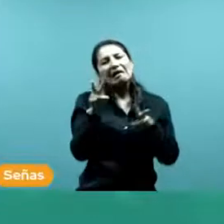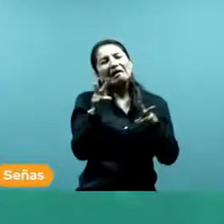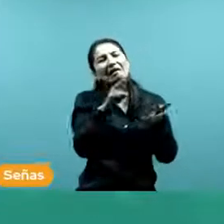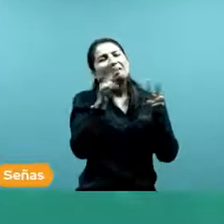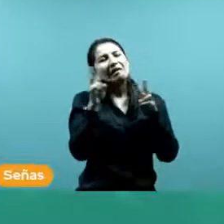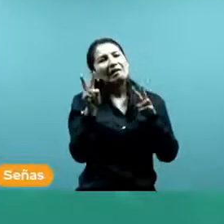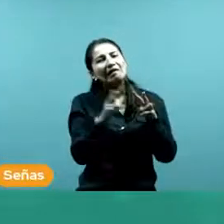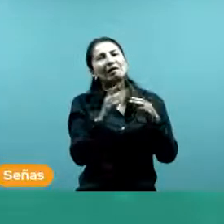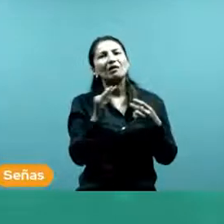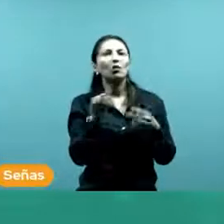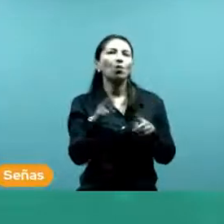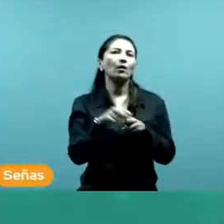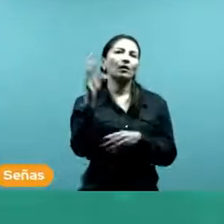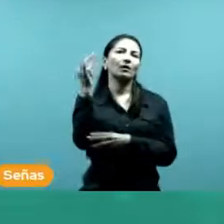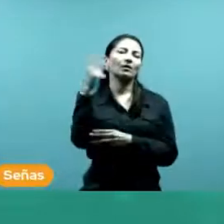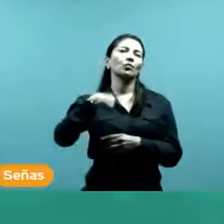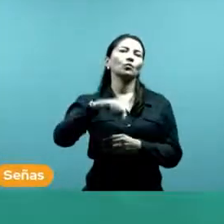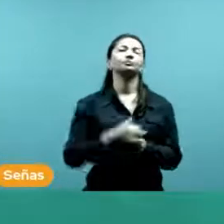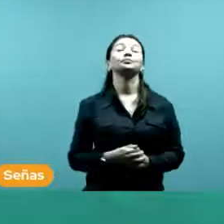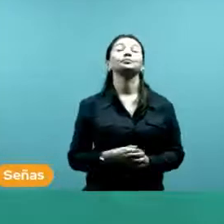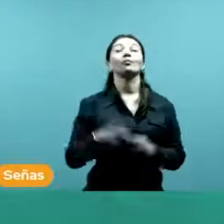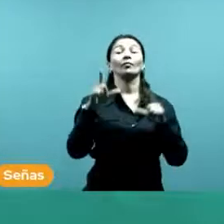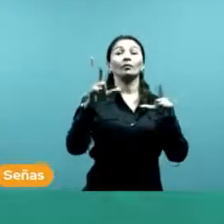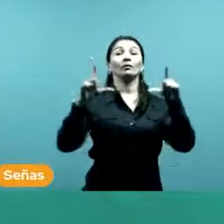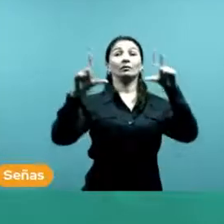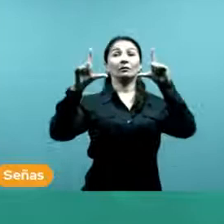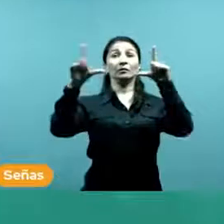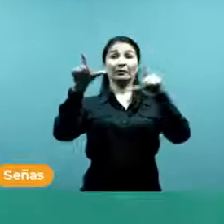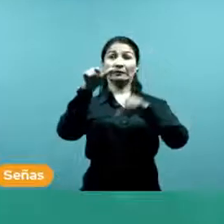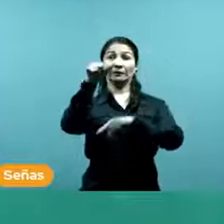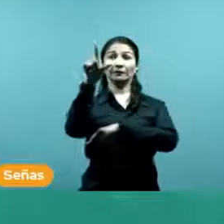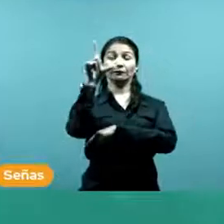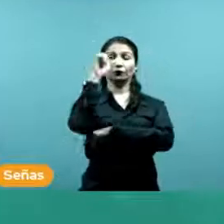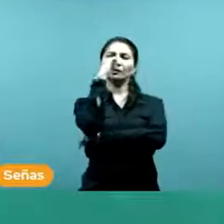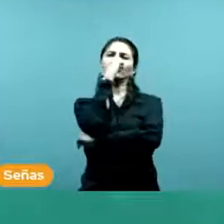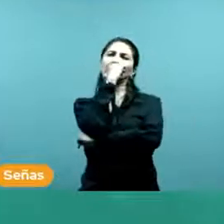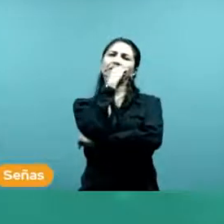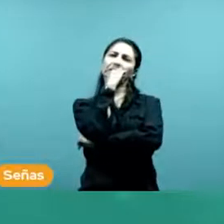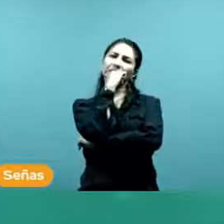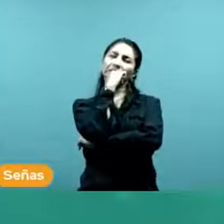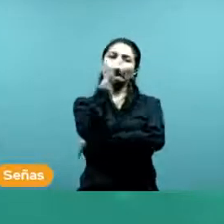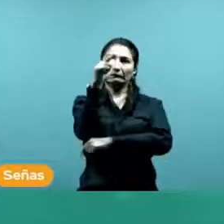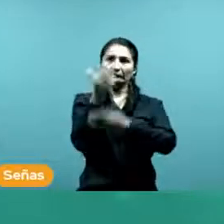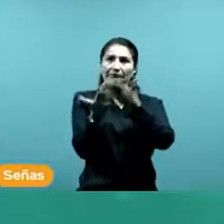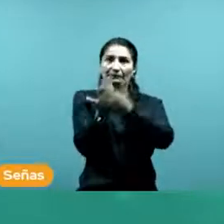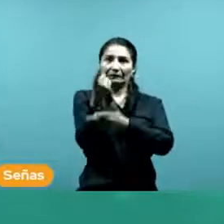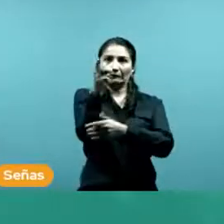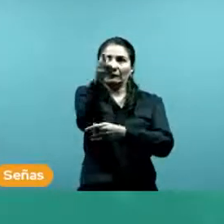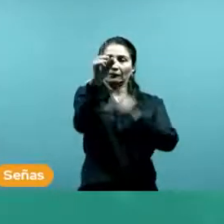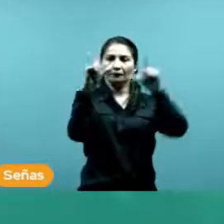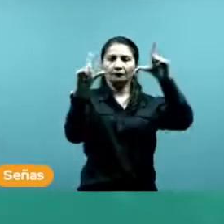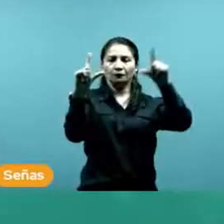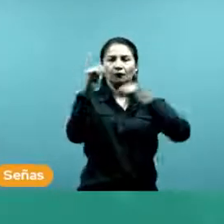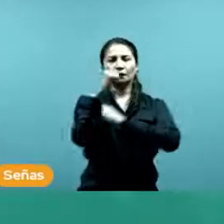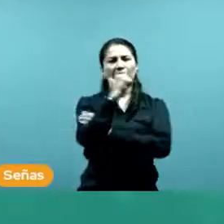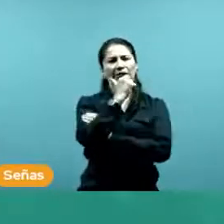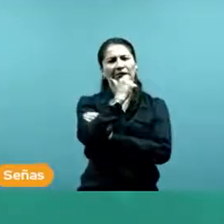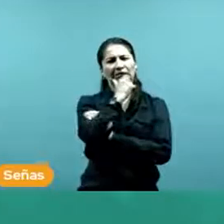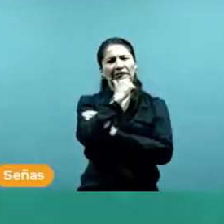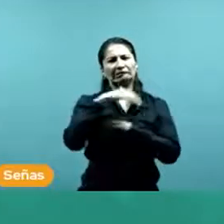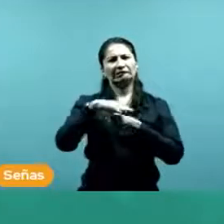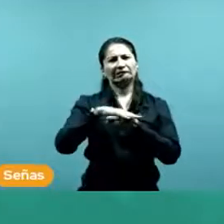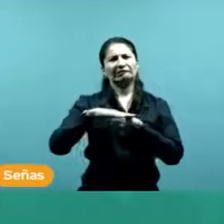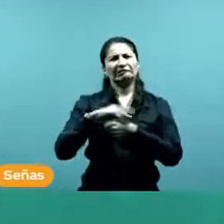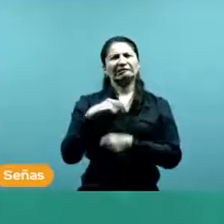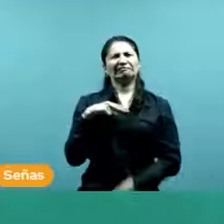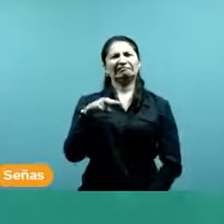And I started with this picture. Yo comencé con esta fotografía. And this was a horrible situation. Era una situación horrible. And